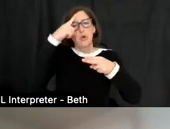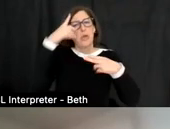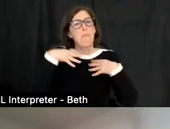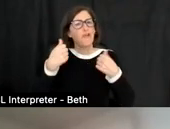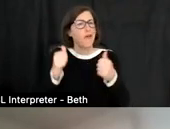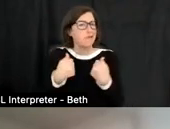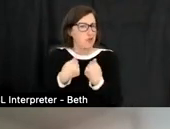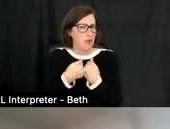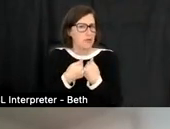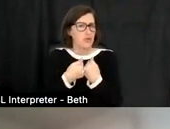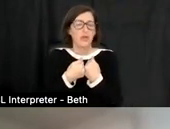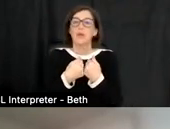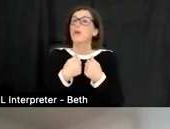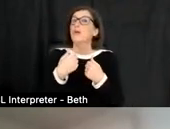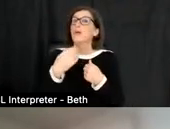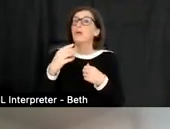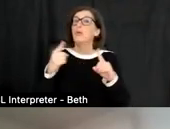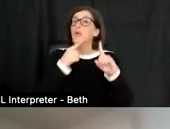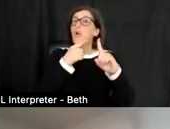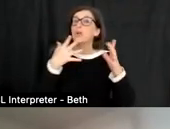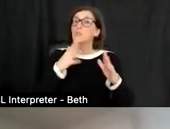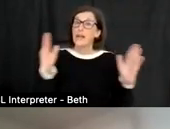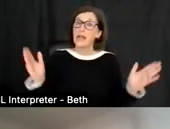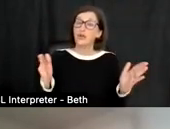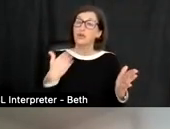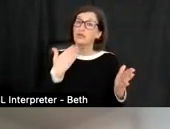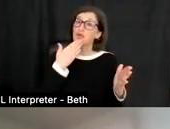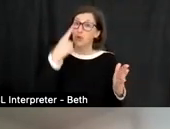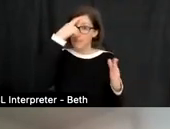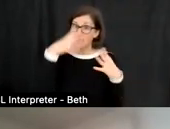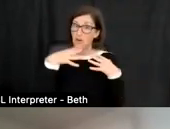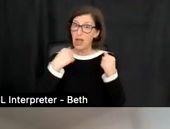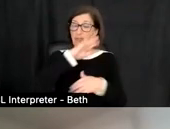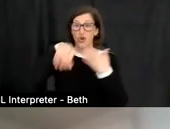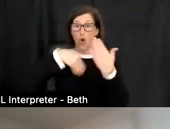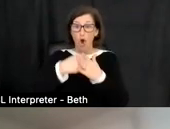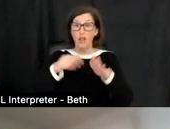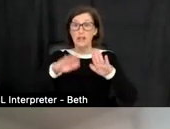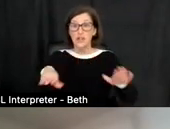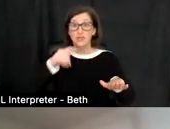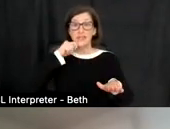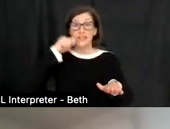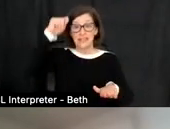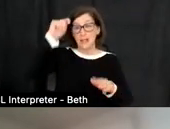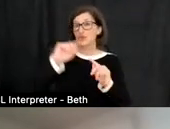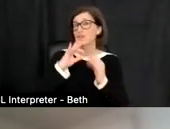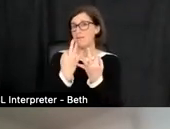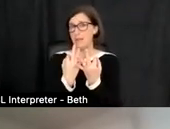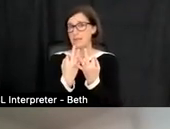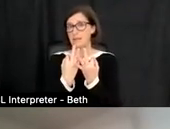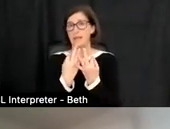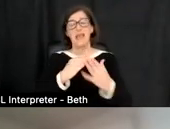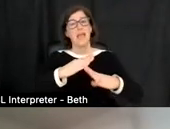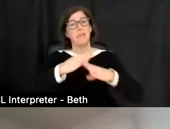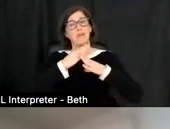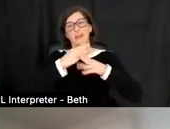challenges. The idea is that we promote good mental health in all children, adolescents, and families, and prevent